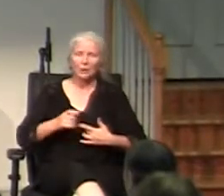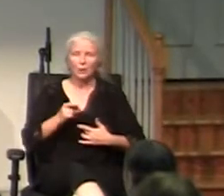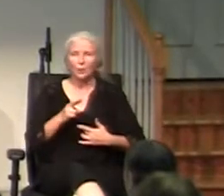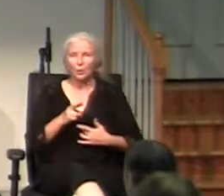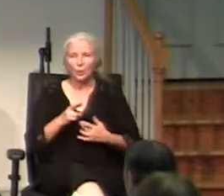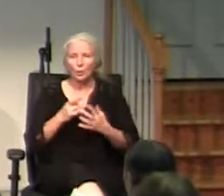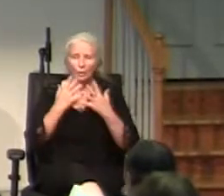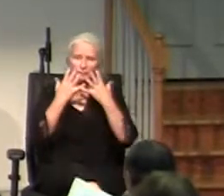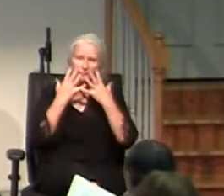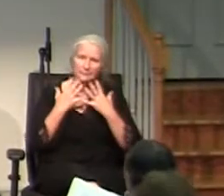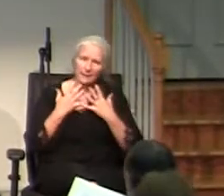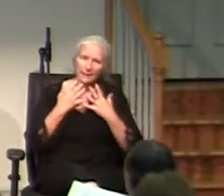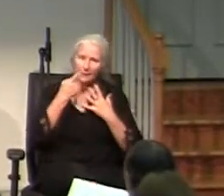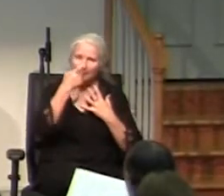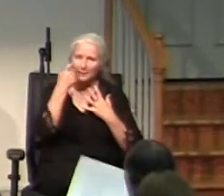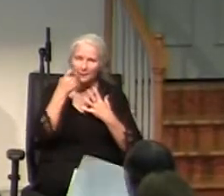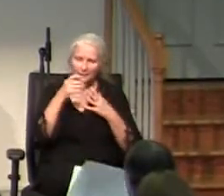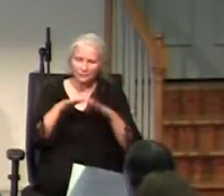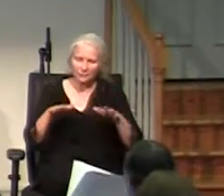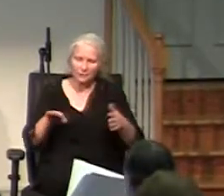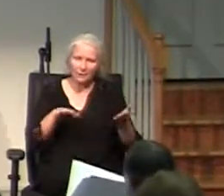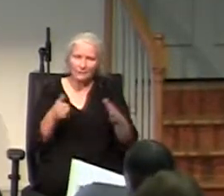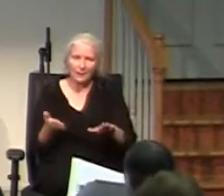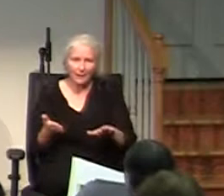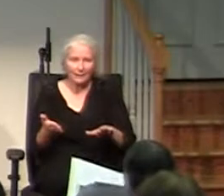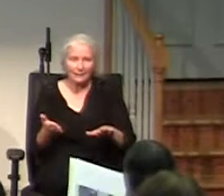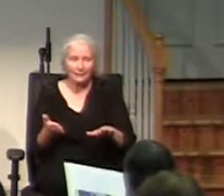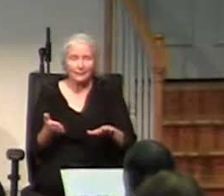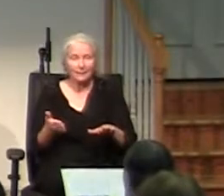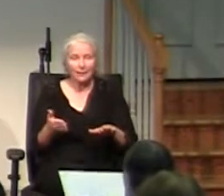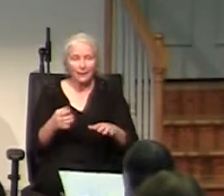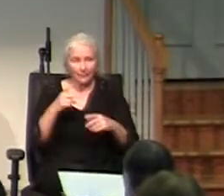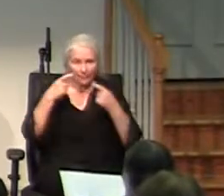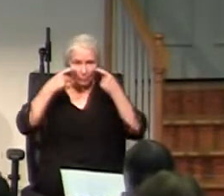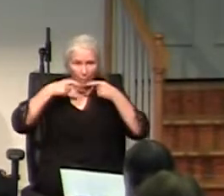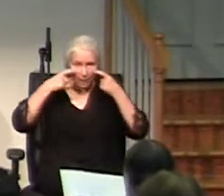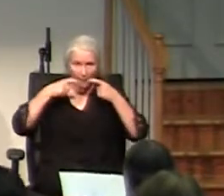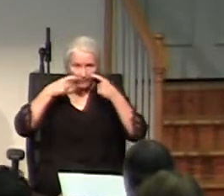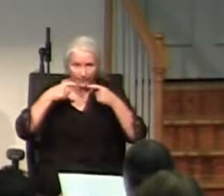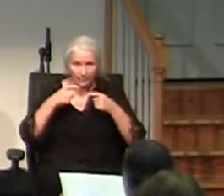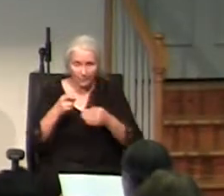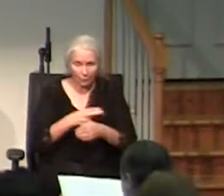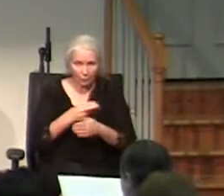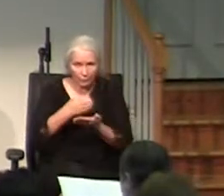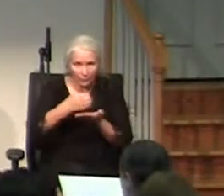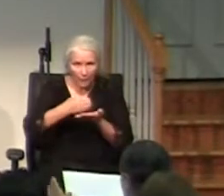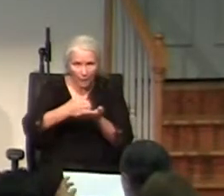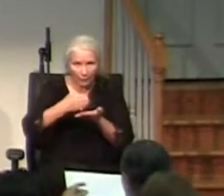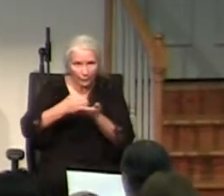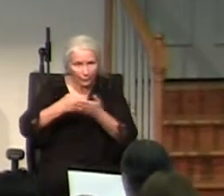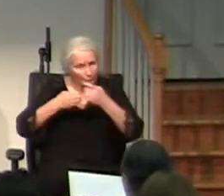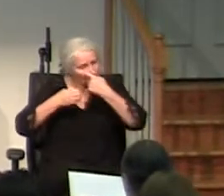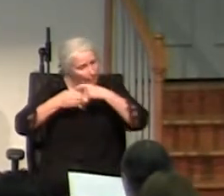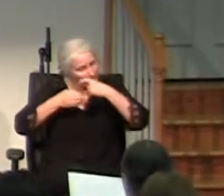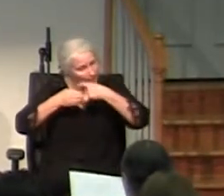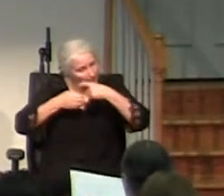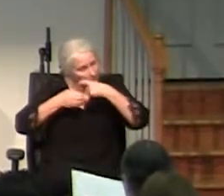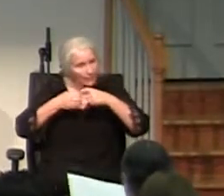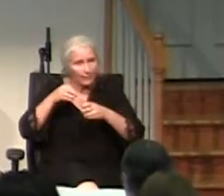child or a relative died, they would actually put tears into that bottle. And this is